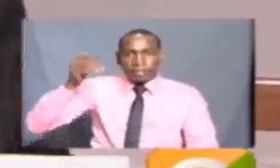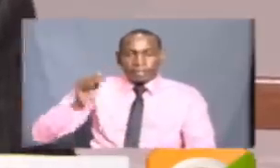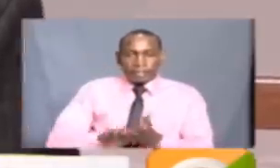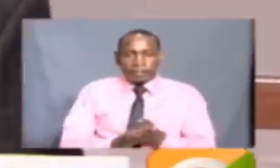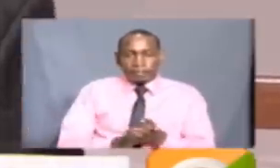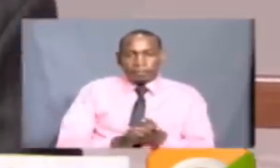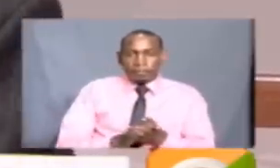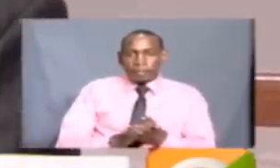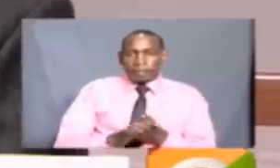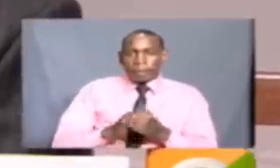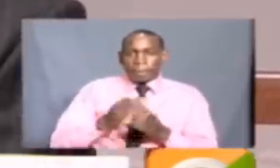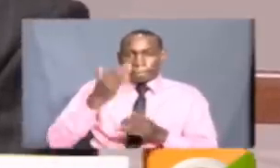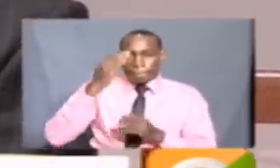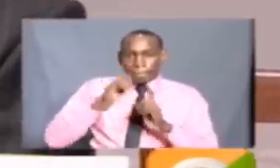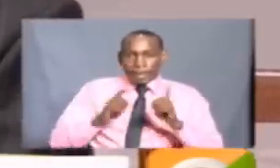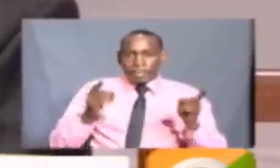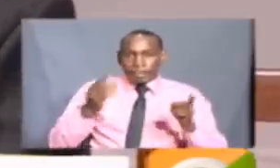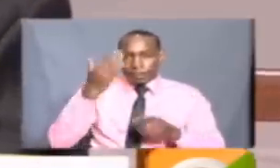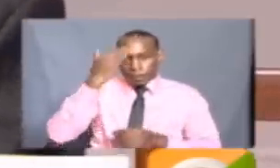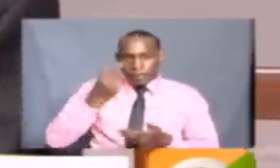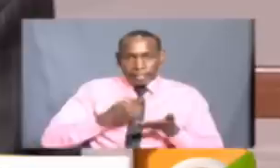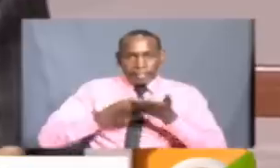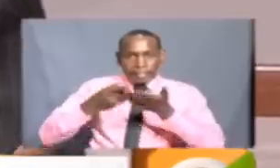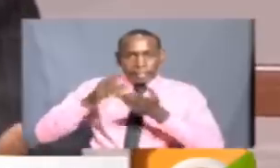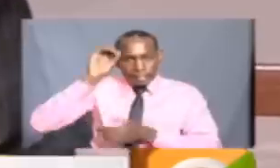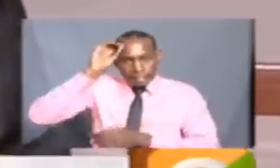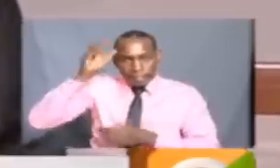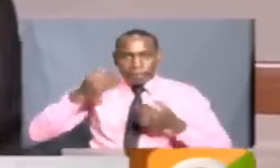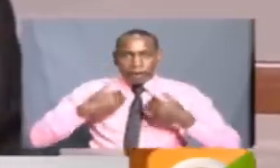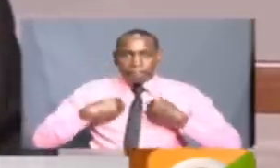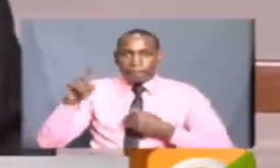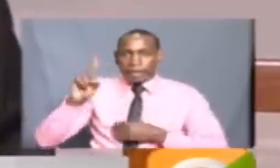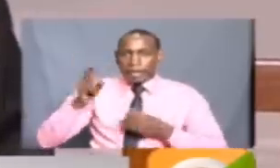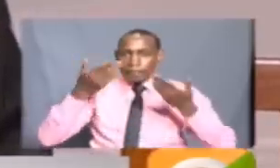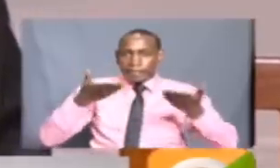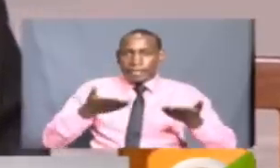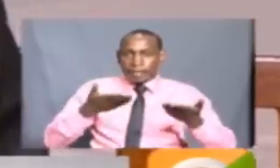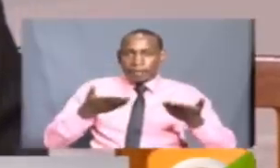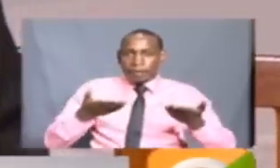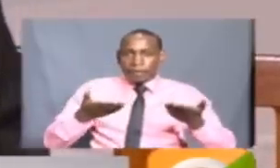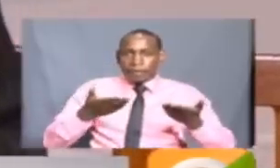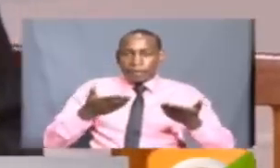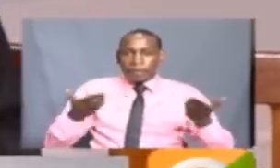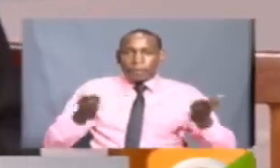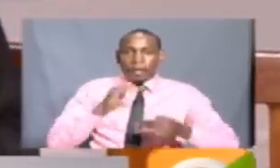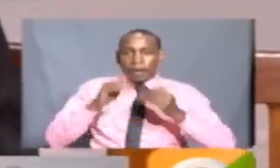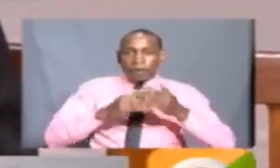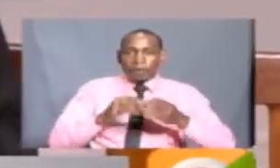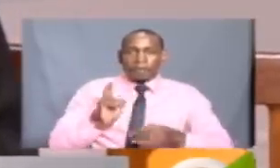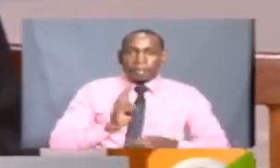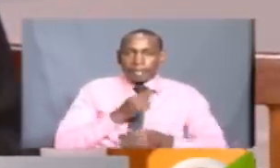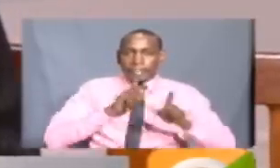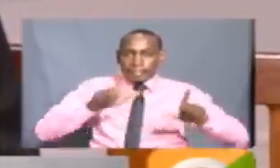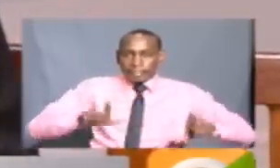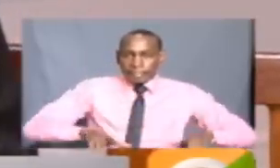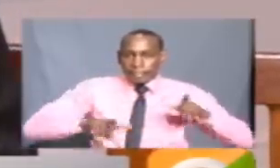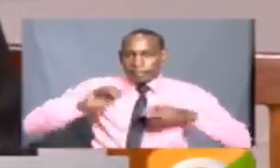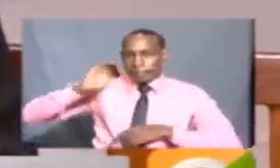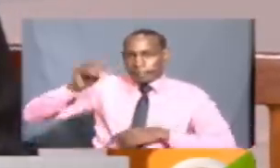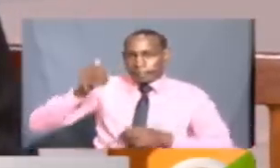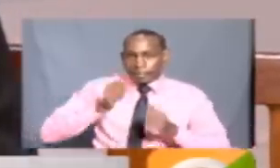Kiambu when we have got Nairobi here? Where all of us live, and a city that we